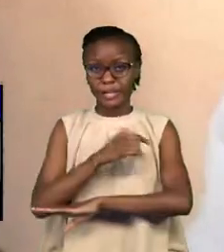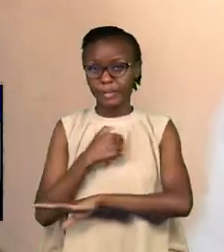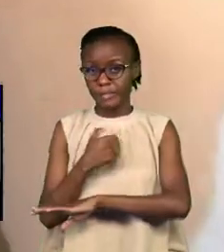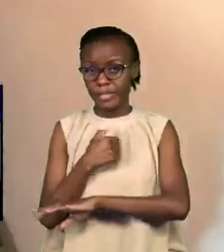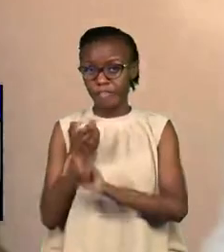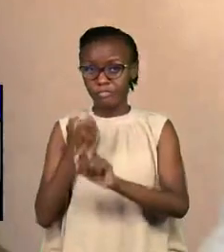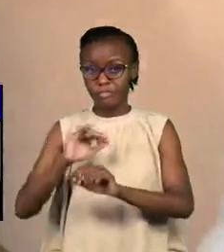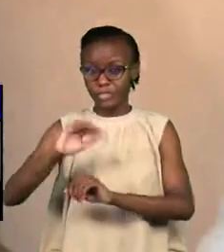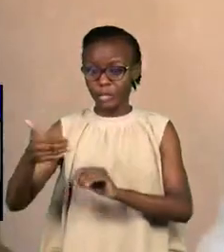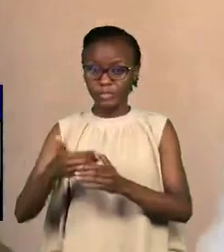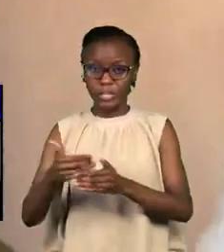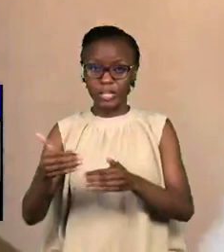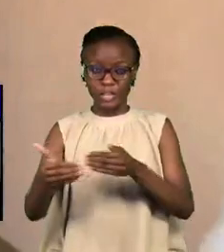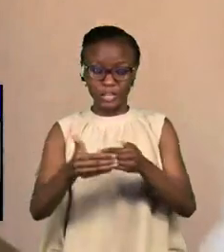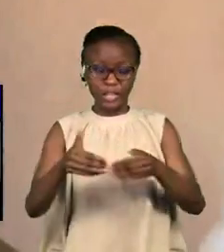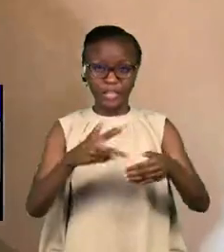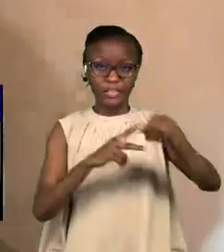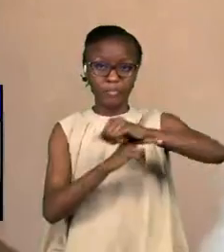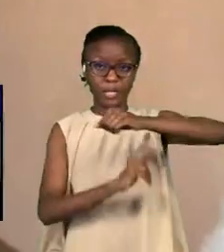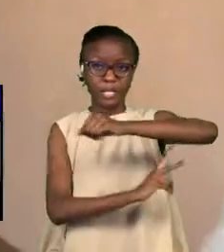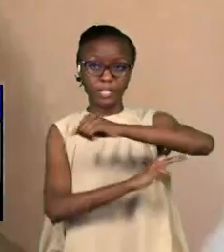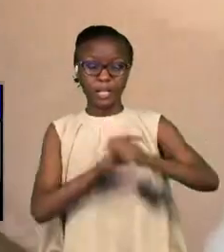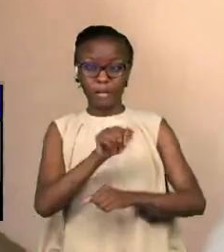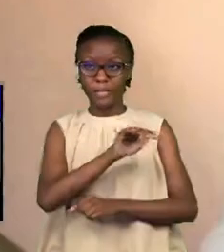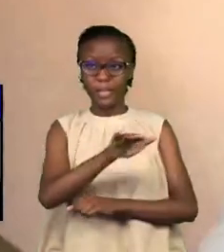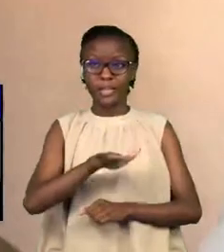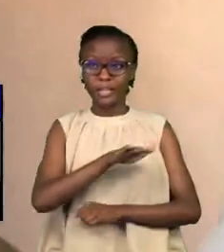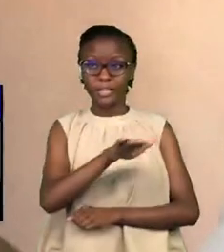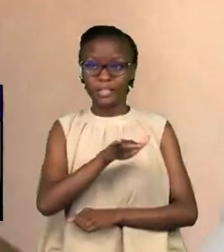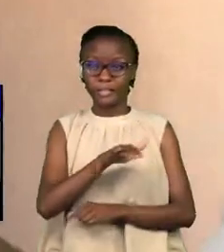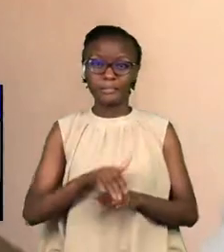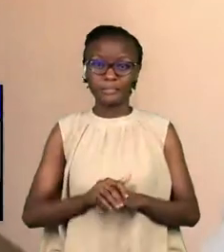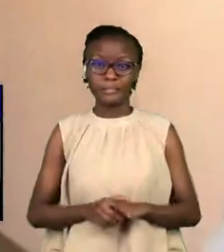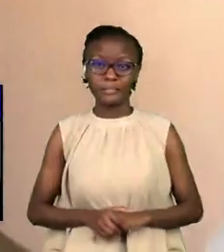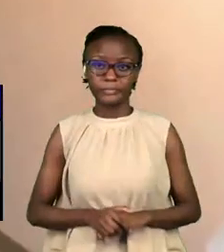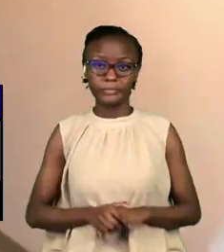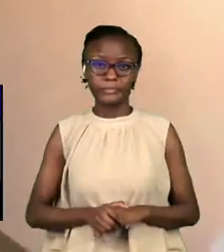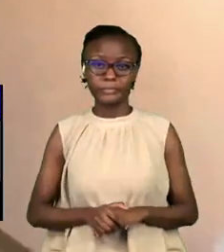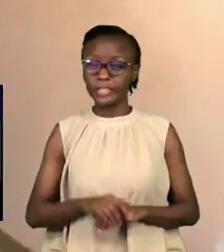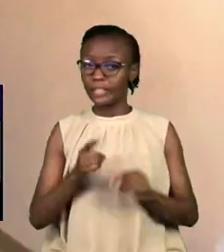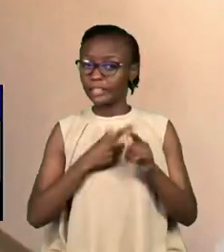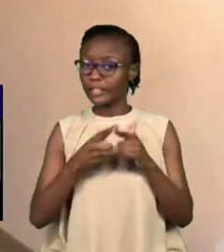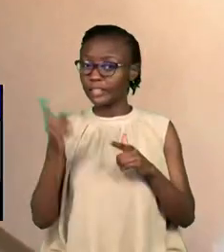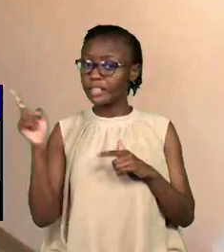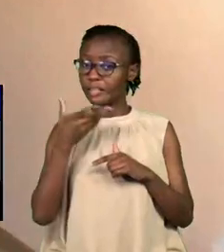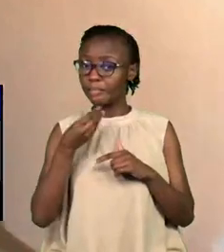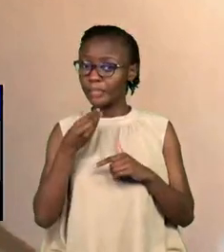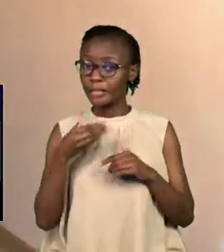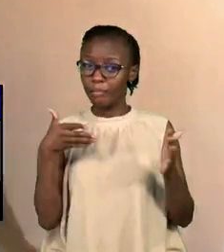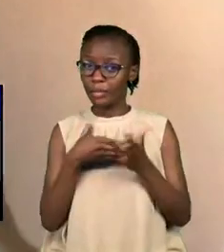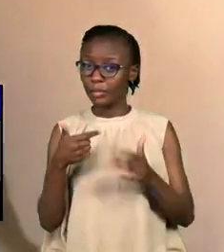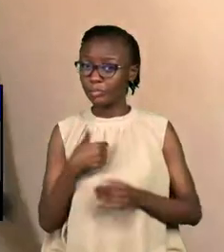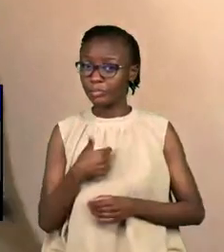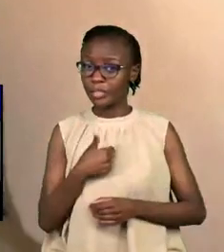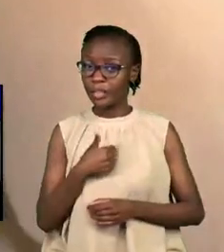town karibu na aka daraja ukipanda hivi kwa njia ya Langus. Hao vijana wakanisimamisha. Sasa walikuwa